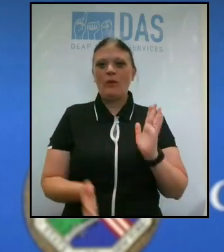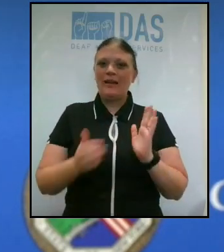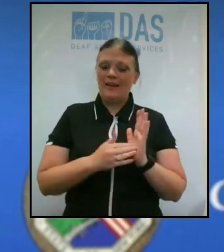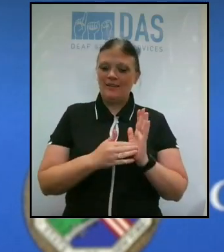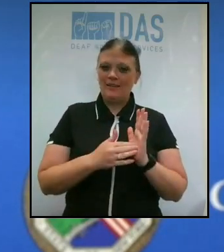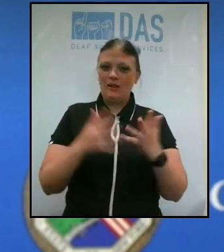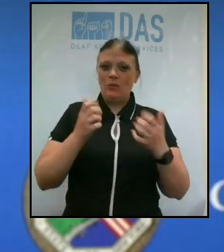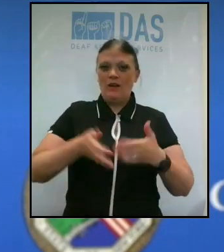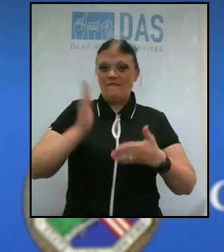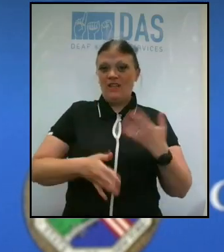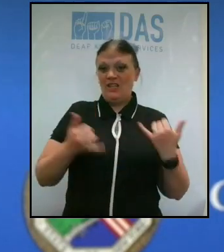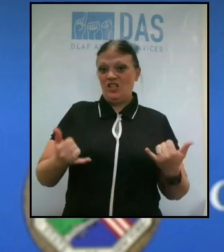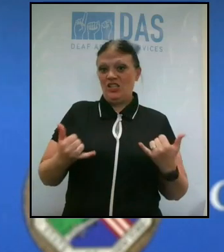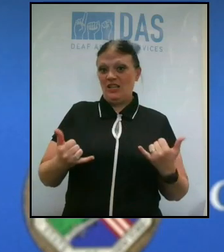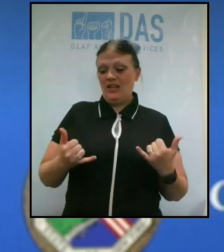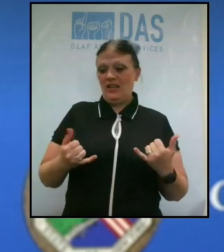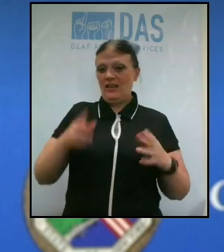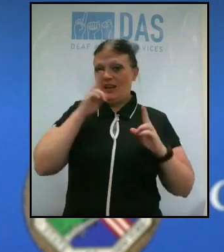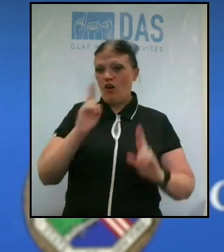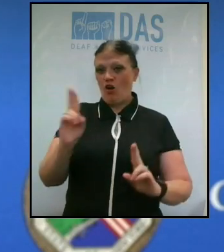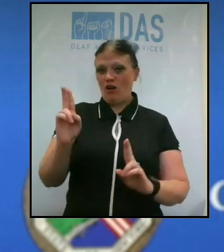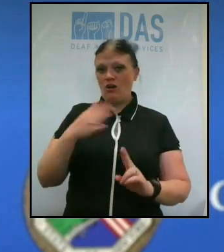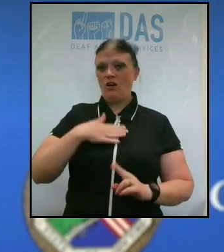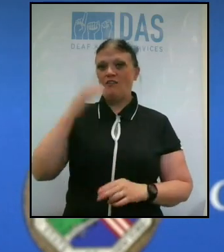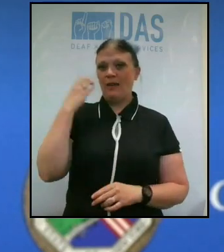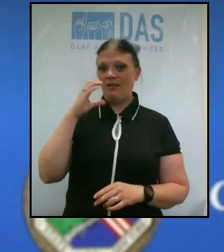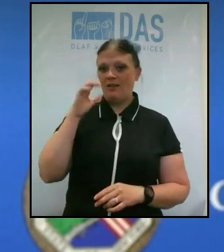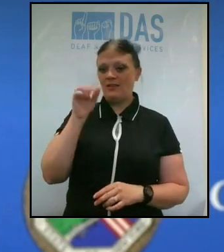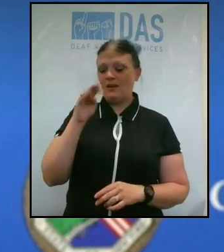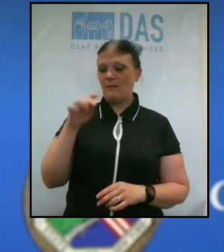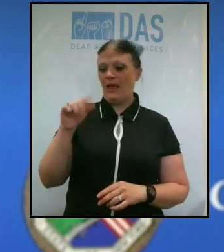I want to finish today's press conference in honor of